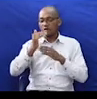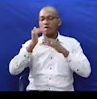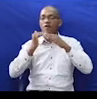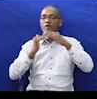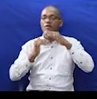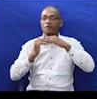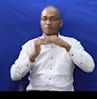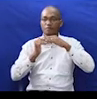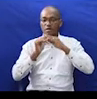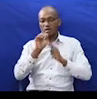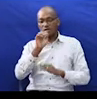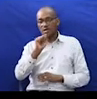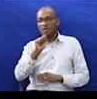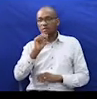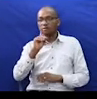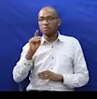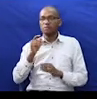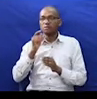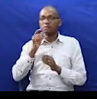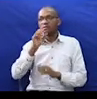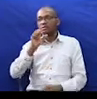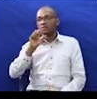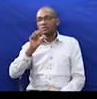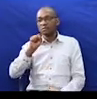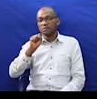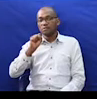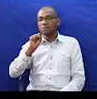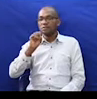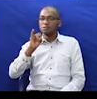adjacent side. Simple